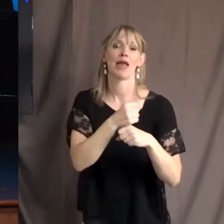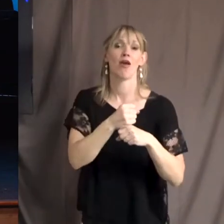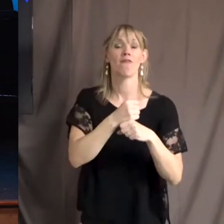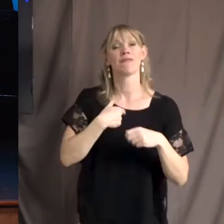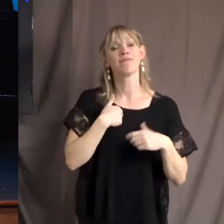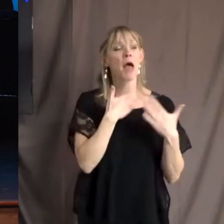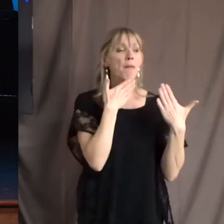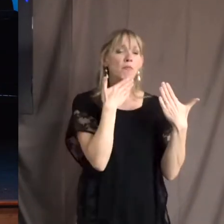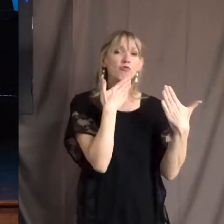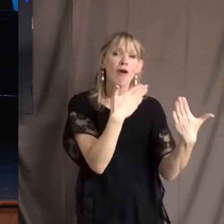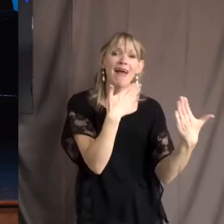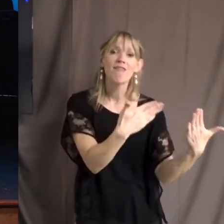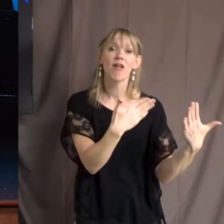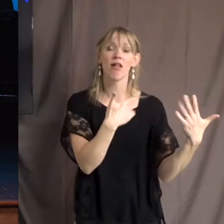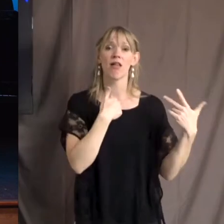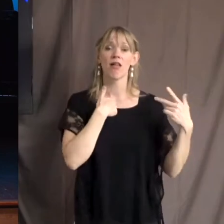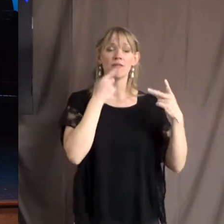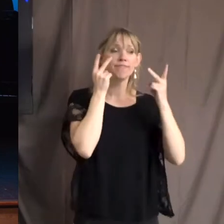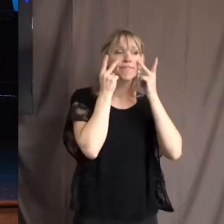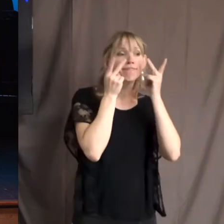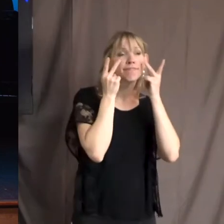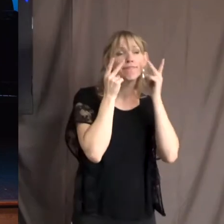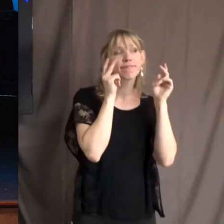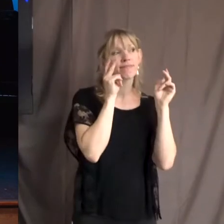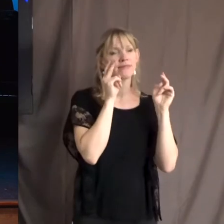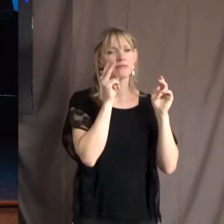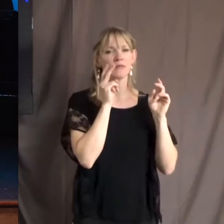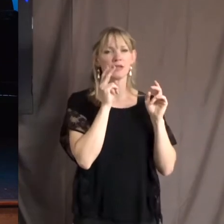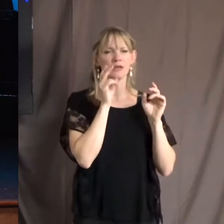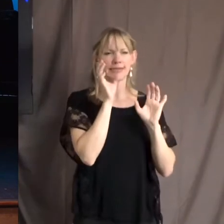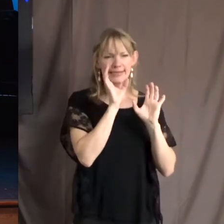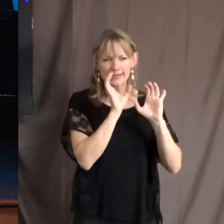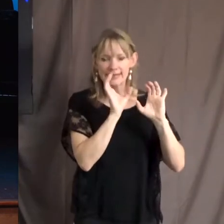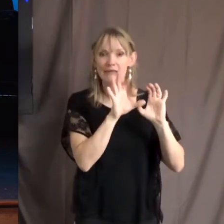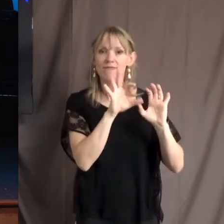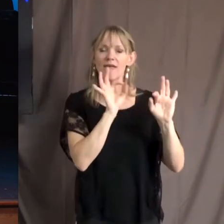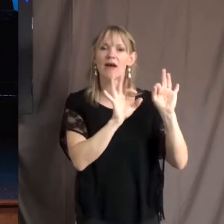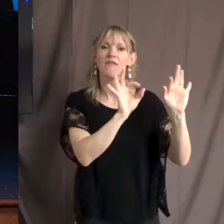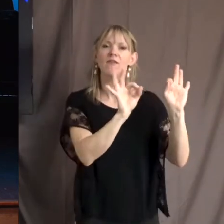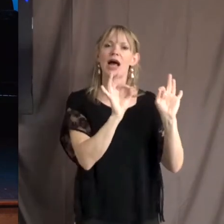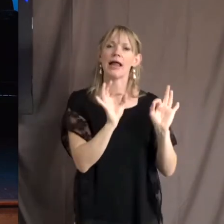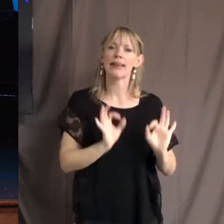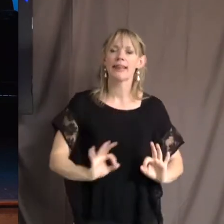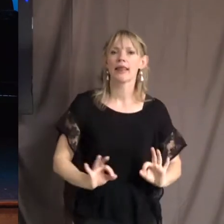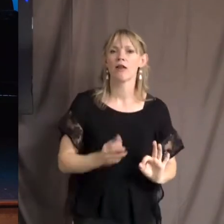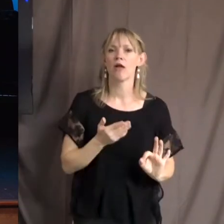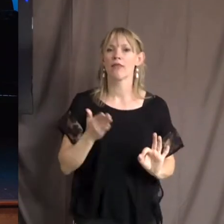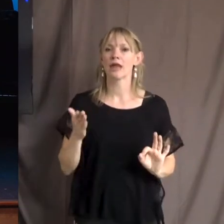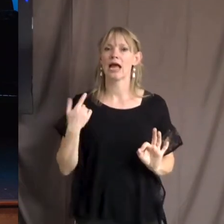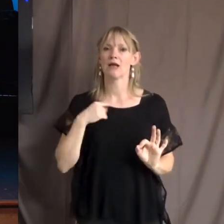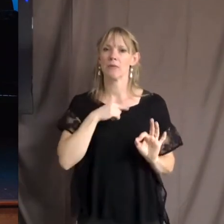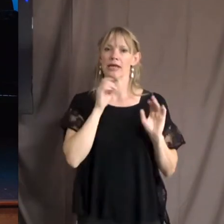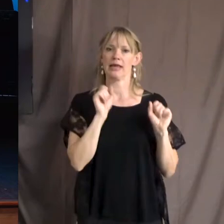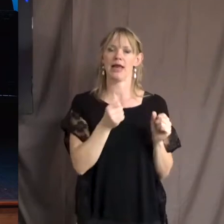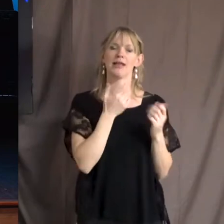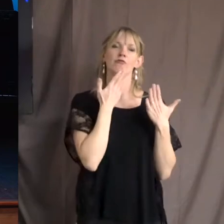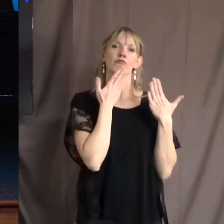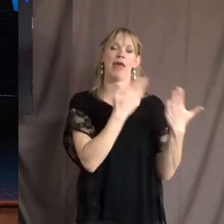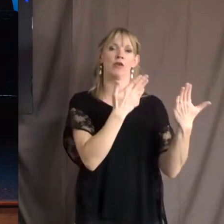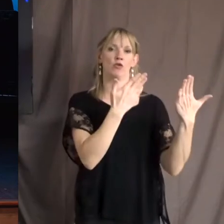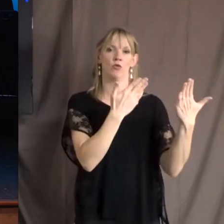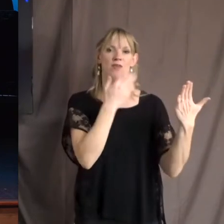so grateful, just looking constantly for little things that we can find, that we can extend gratitude